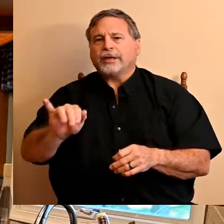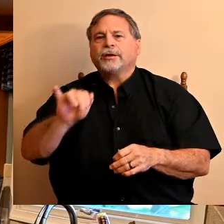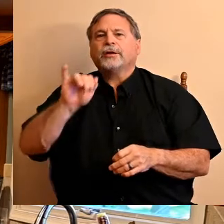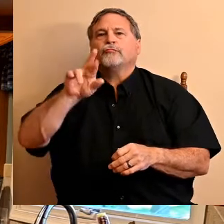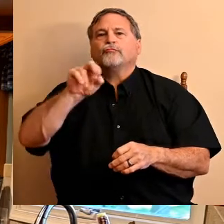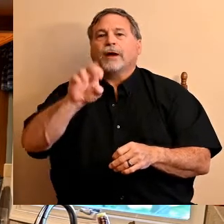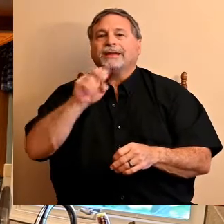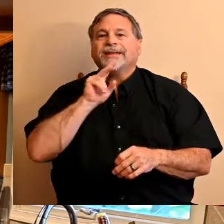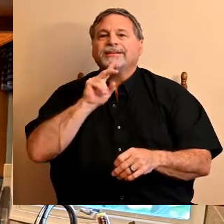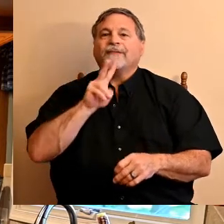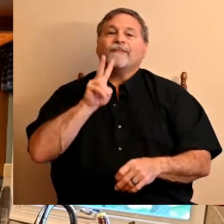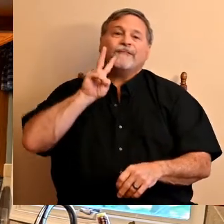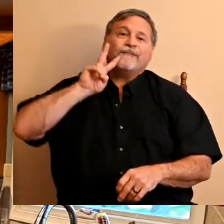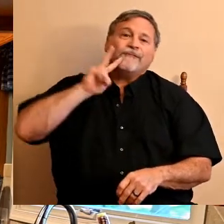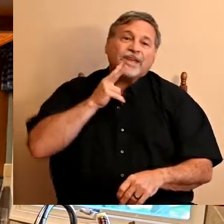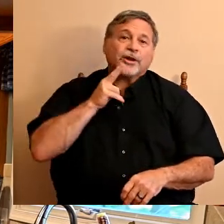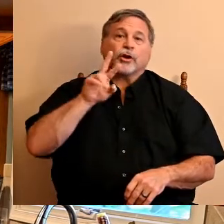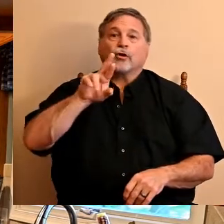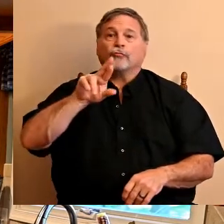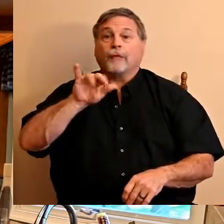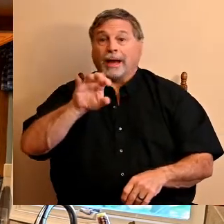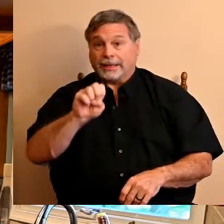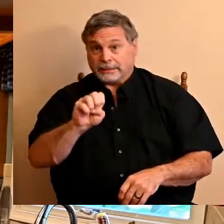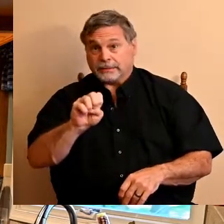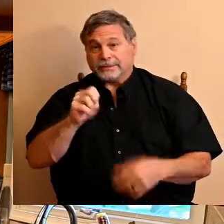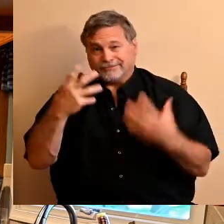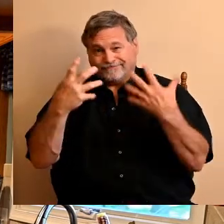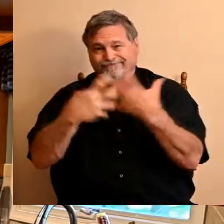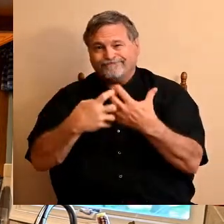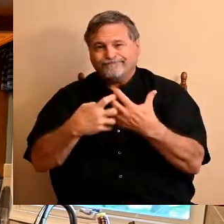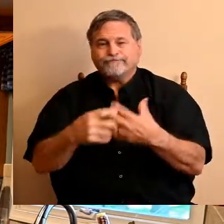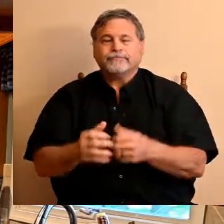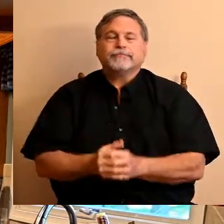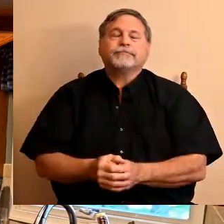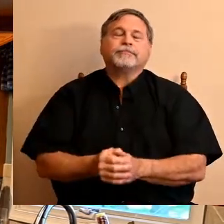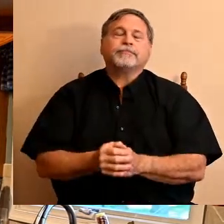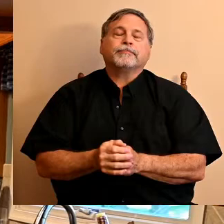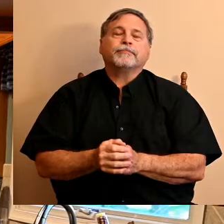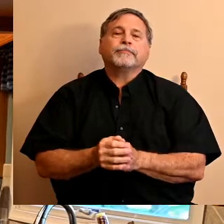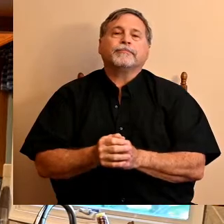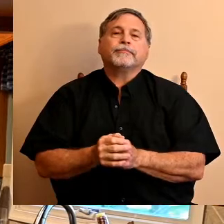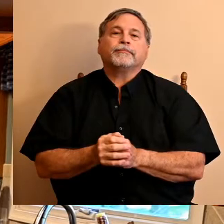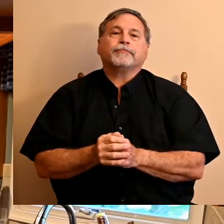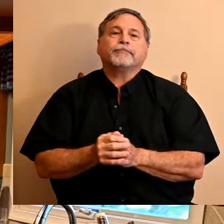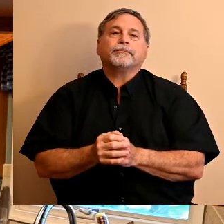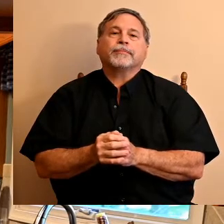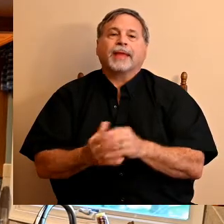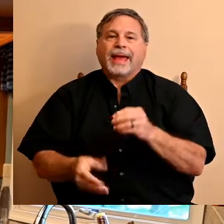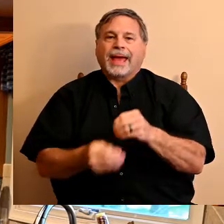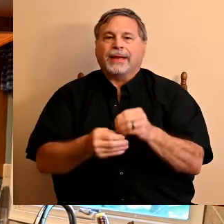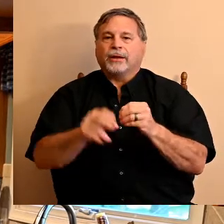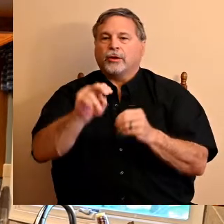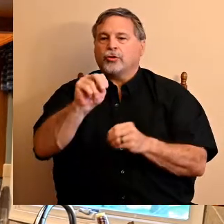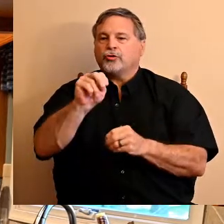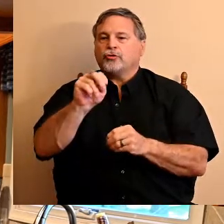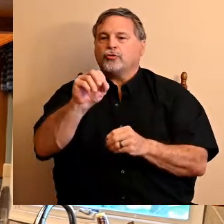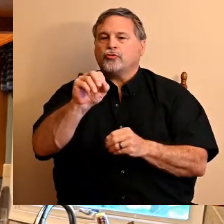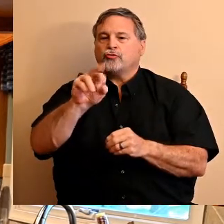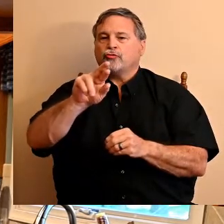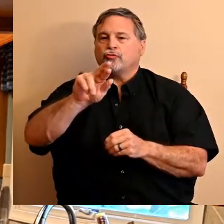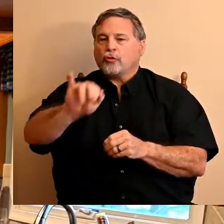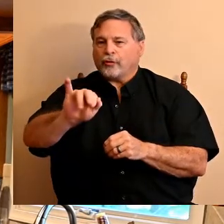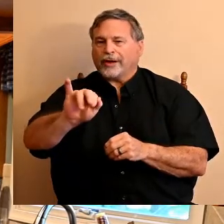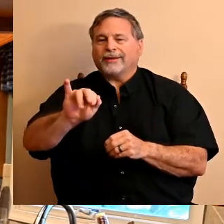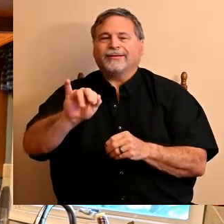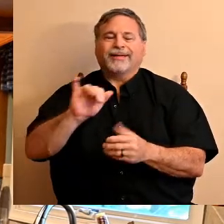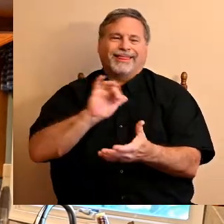that vinegar, sugar, salt combination. Now the next thing we're going to do is we're going to add some nori. Now nori is just a sheet of